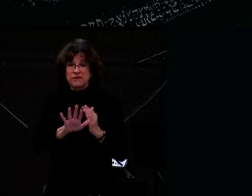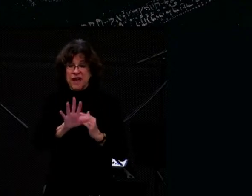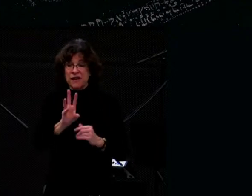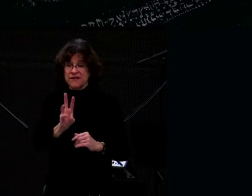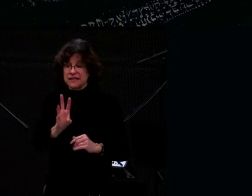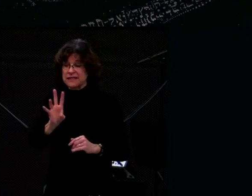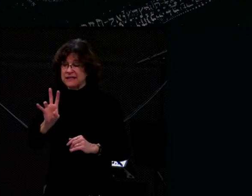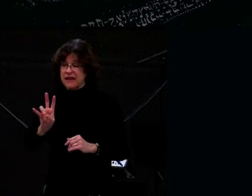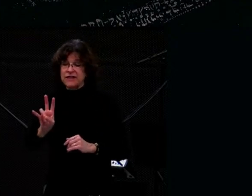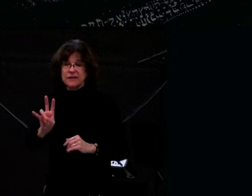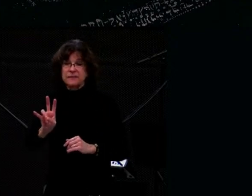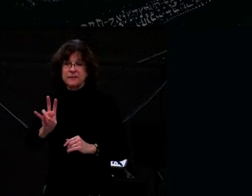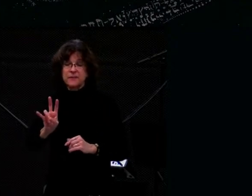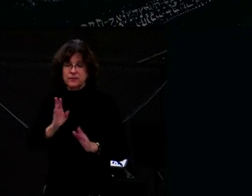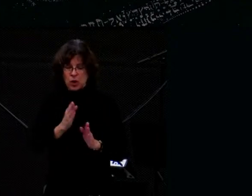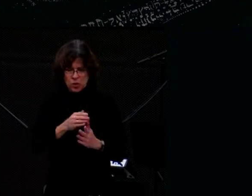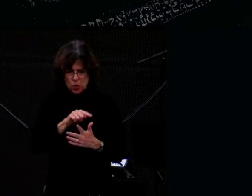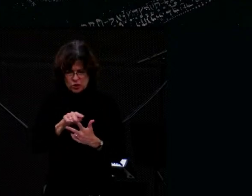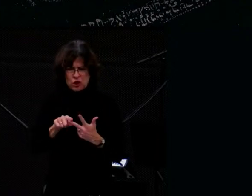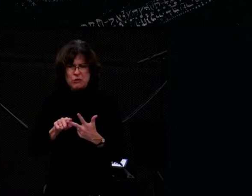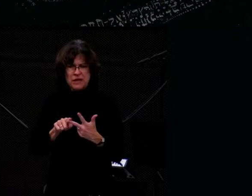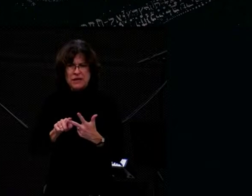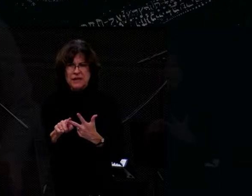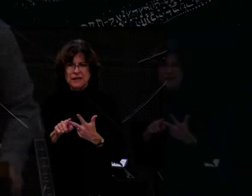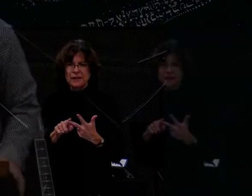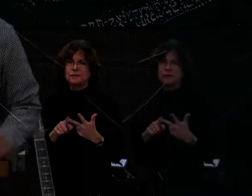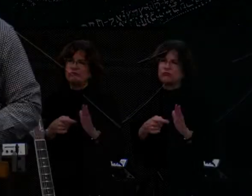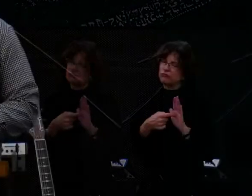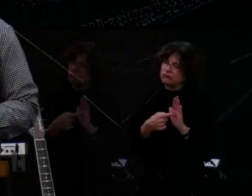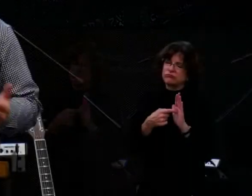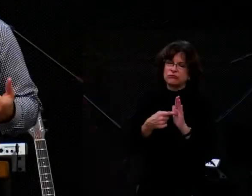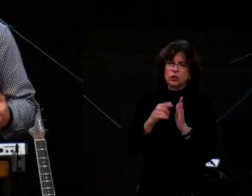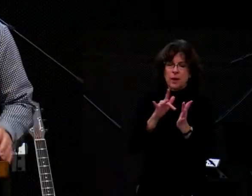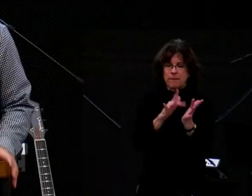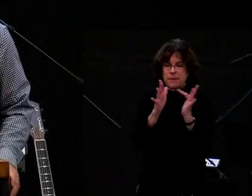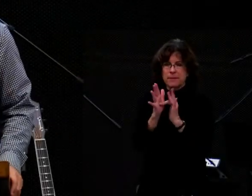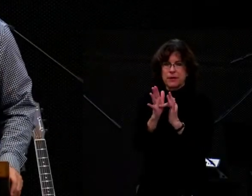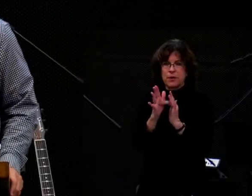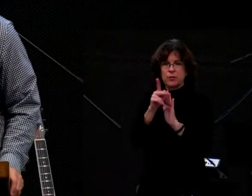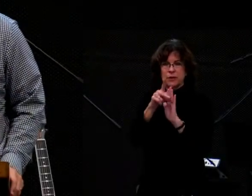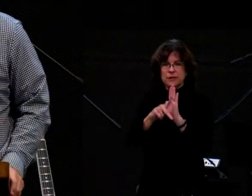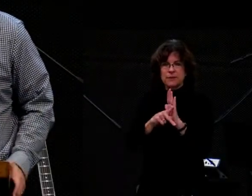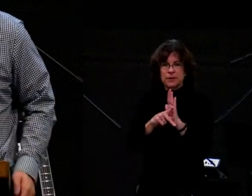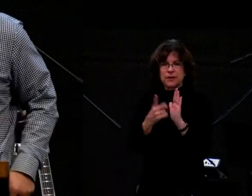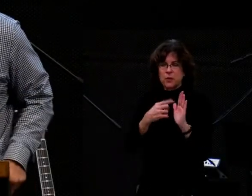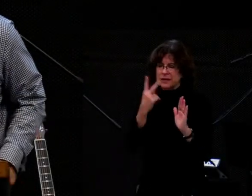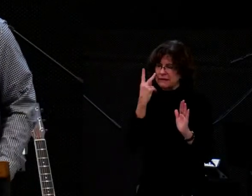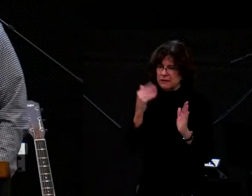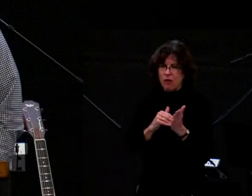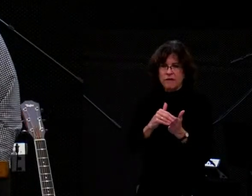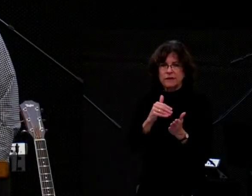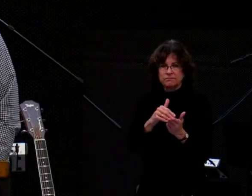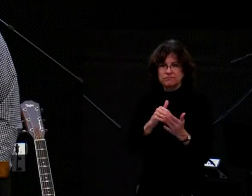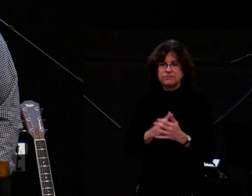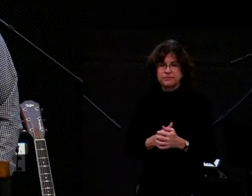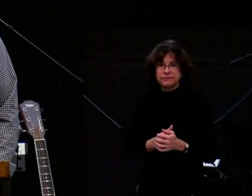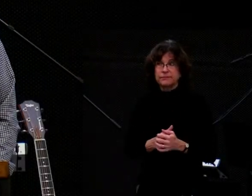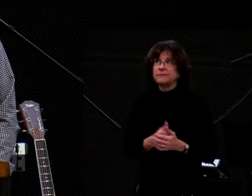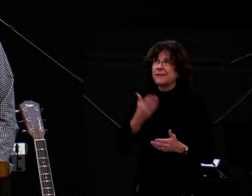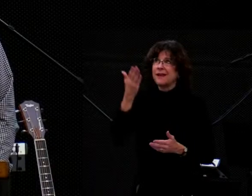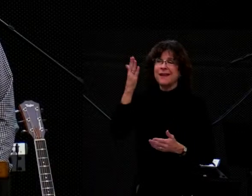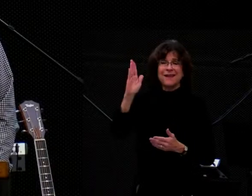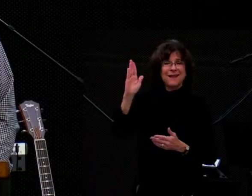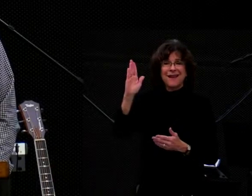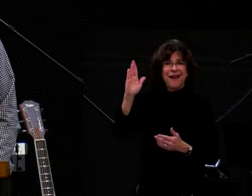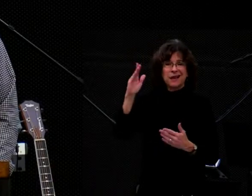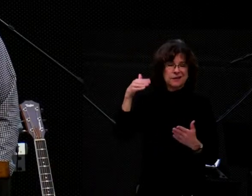where everything turns, illustrate for us this biblical principle that we find all throughout the scriptures. It's this: God opposes